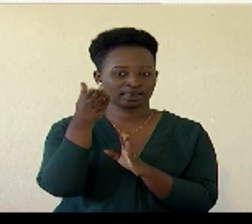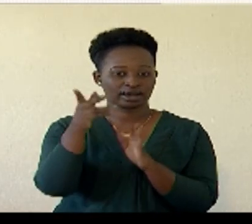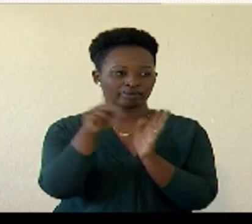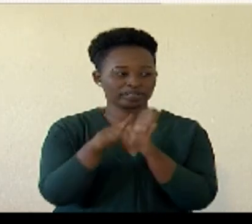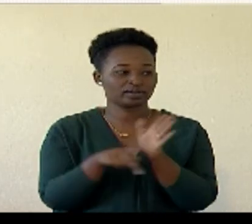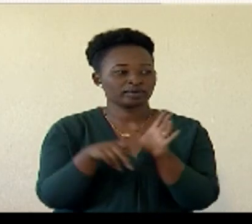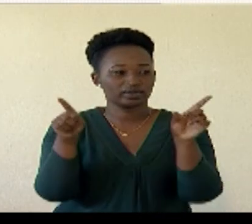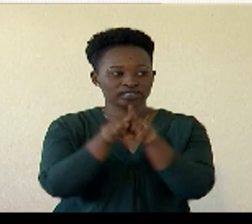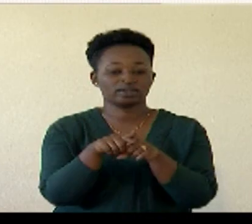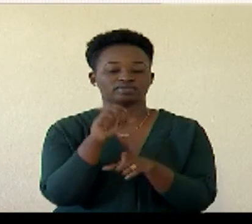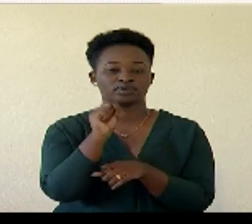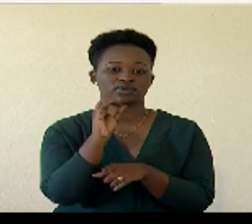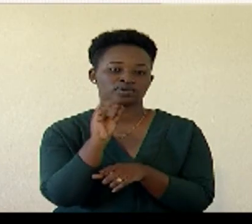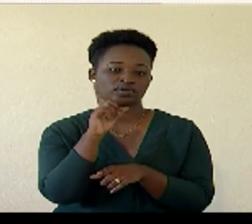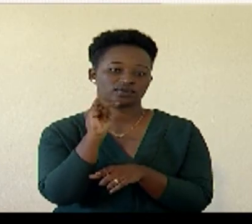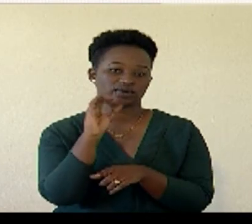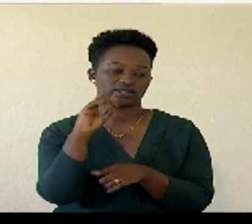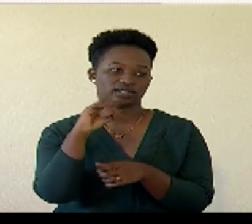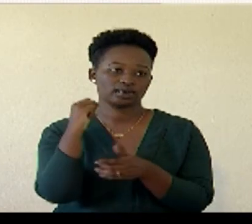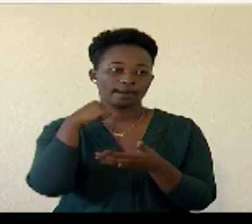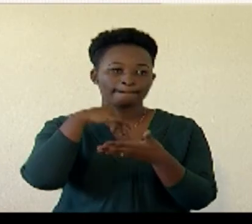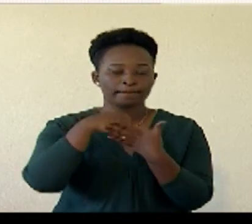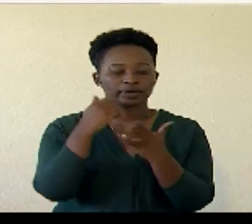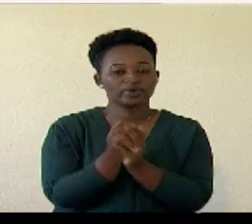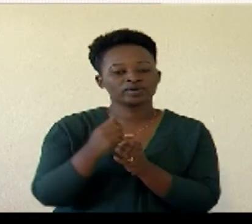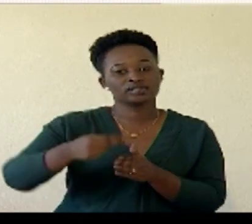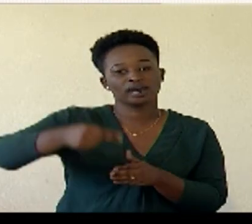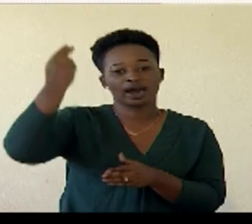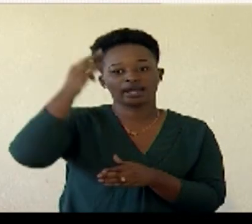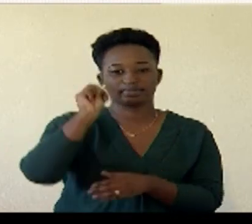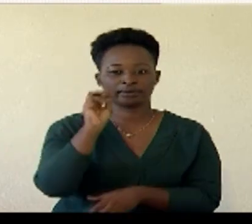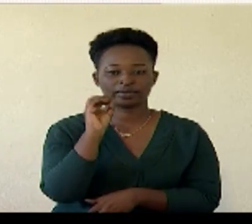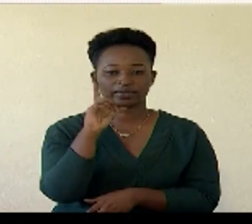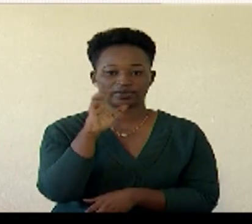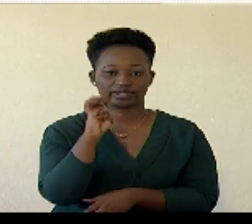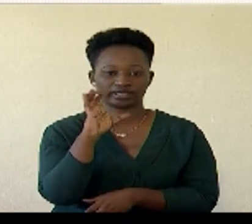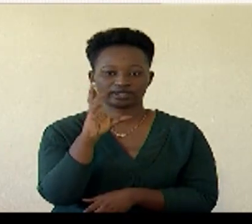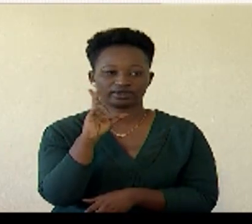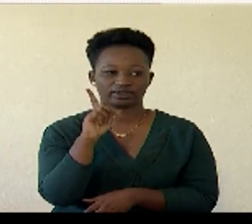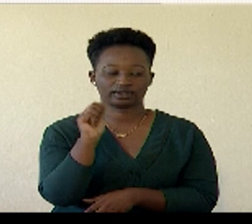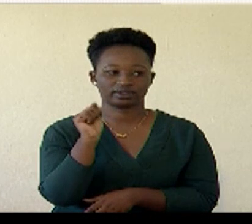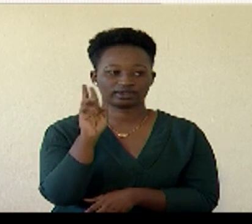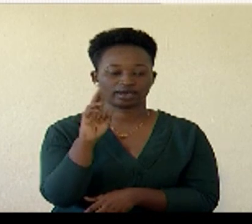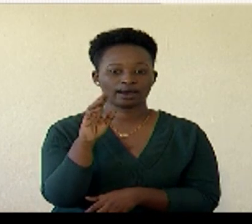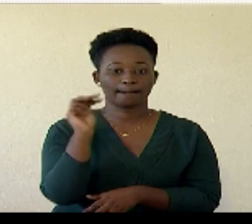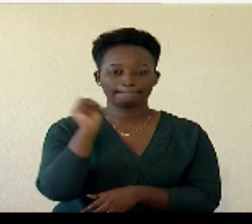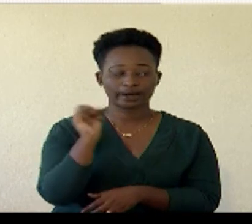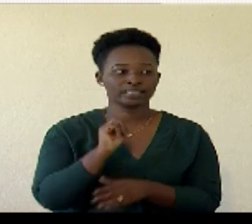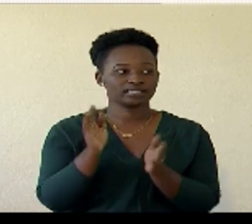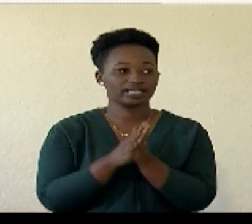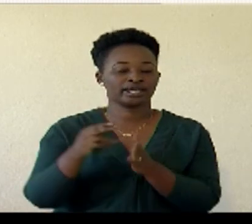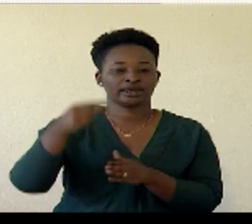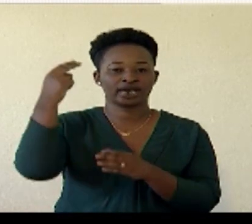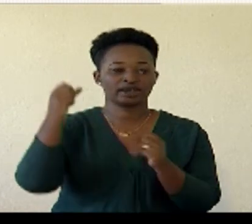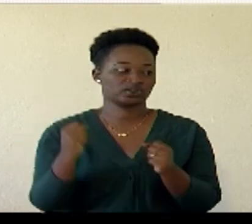crystalline solids because of the high molecular mass and therefore high, strong